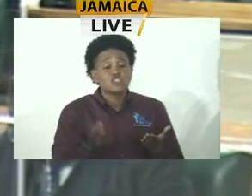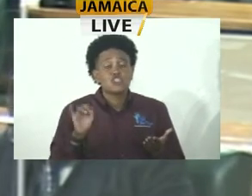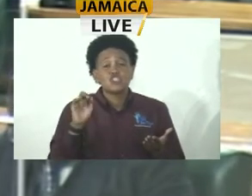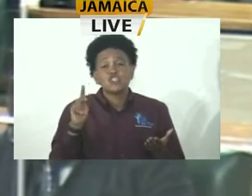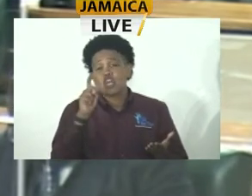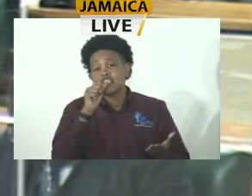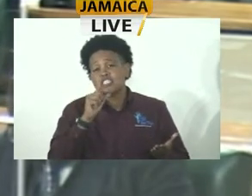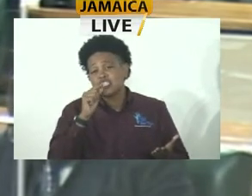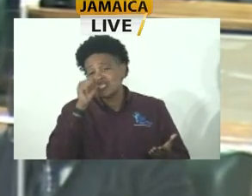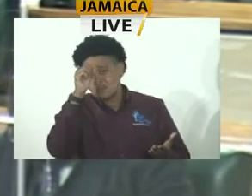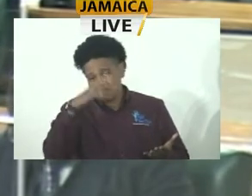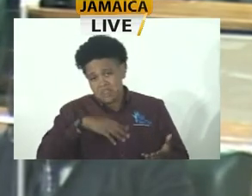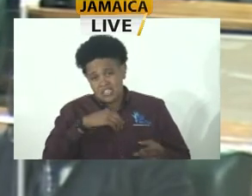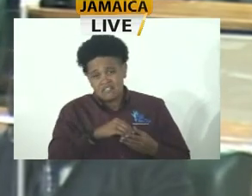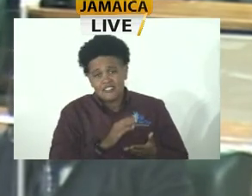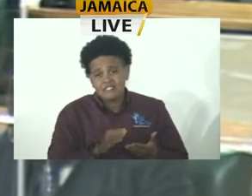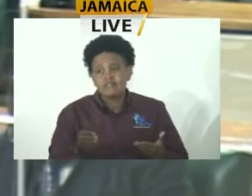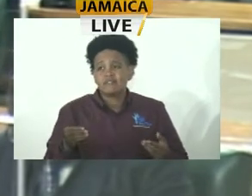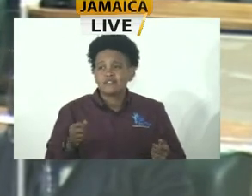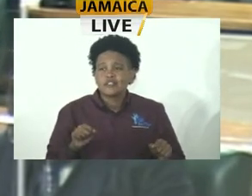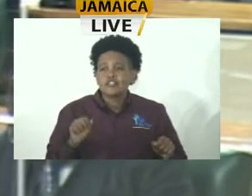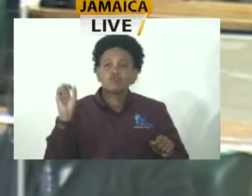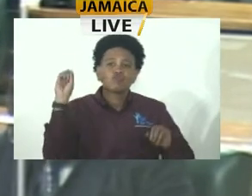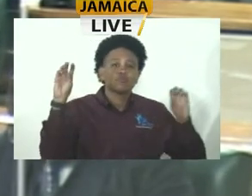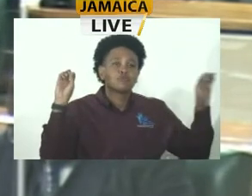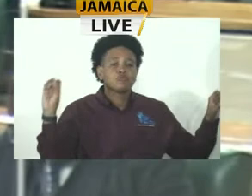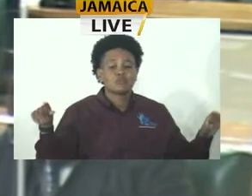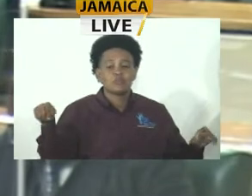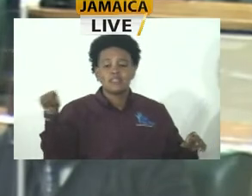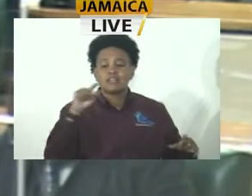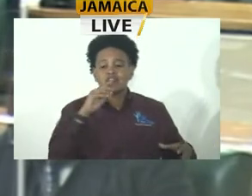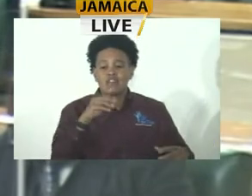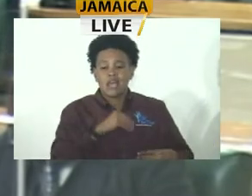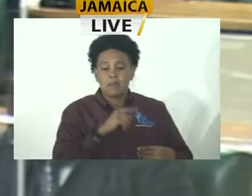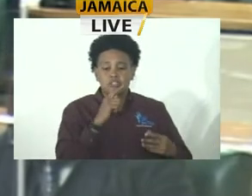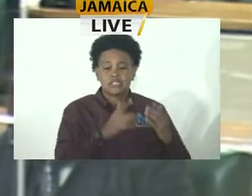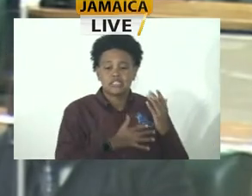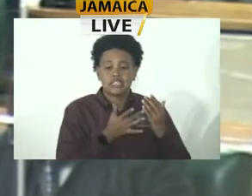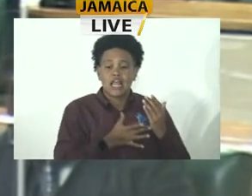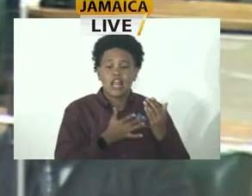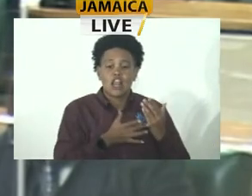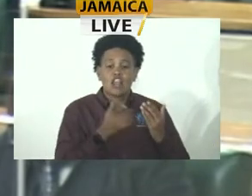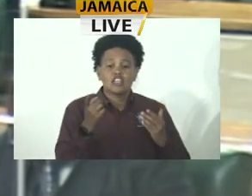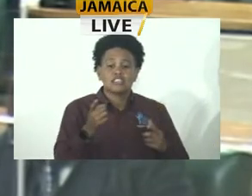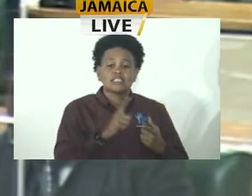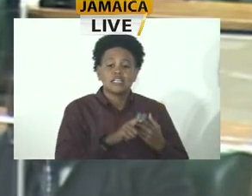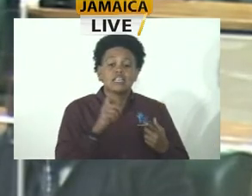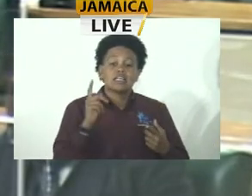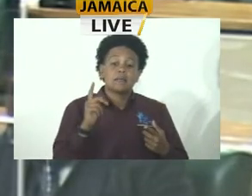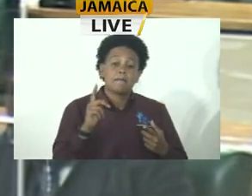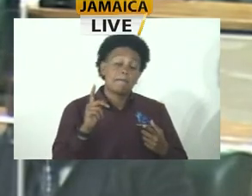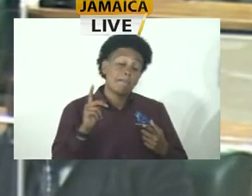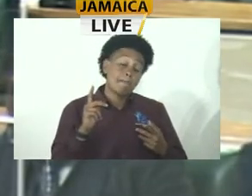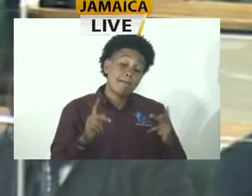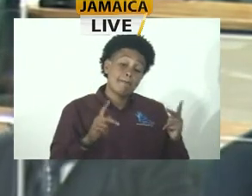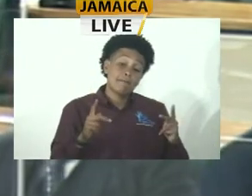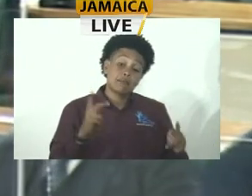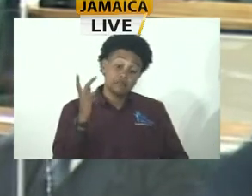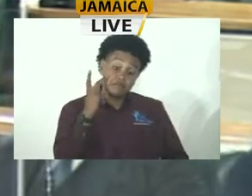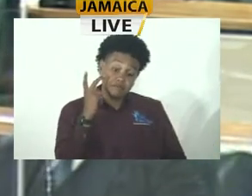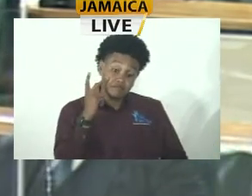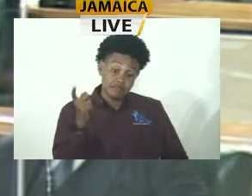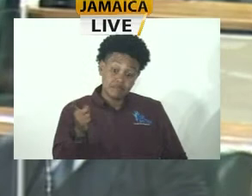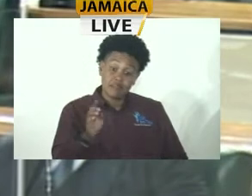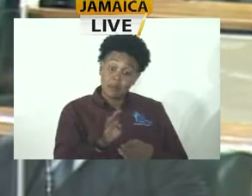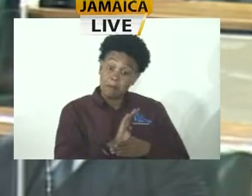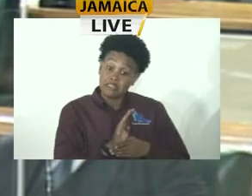benefiting significantly they have embraced the technology and the persons are seeing the